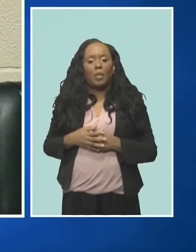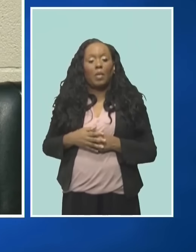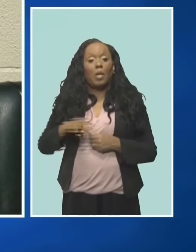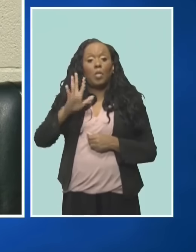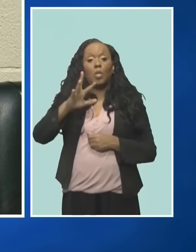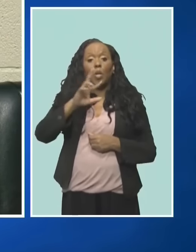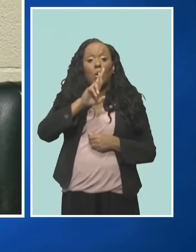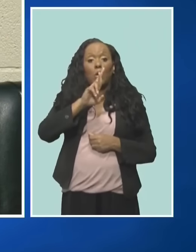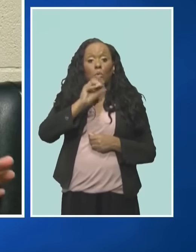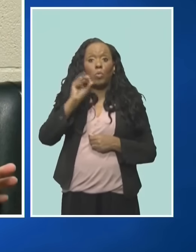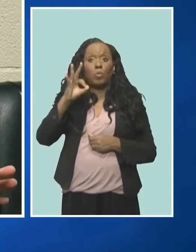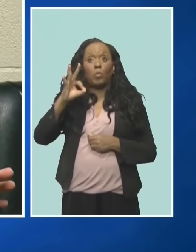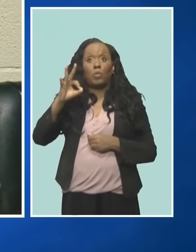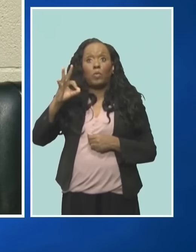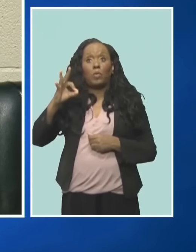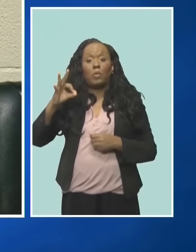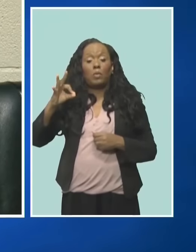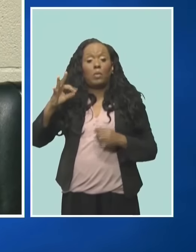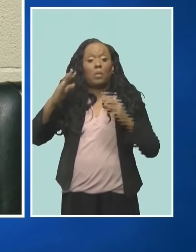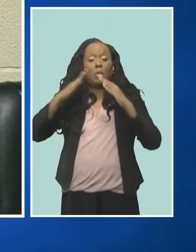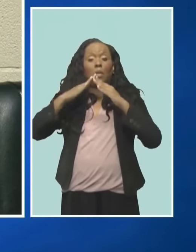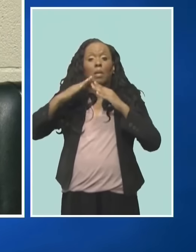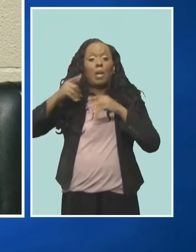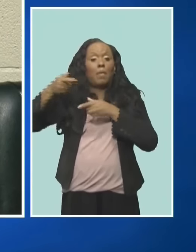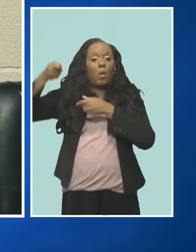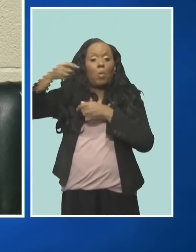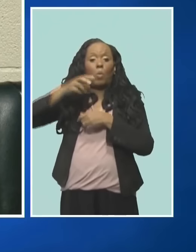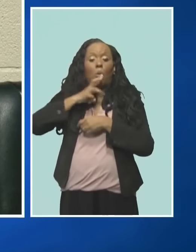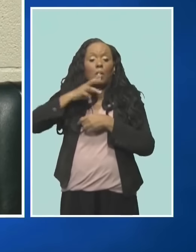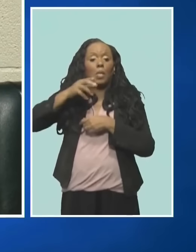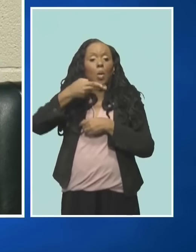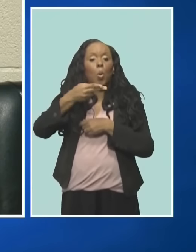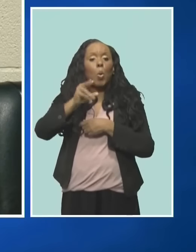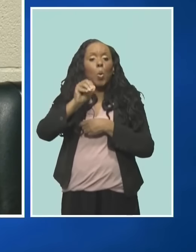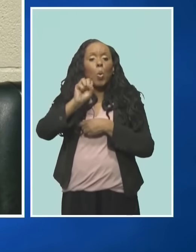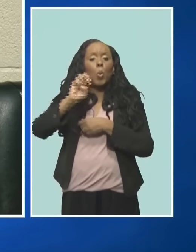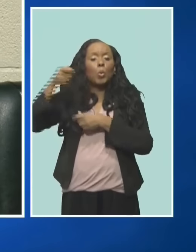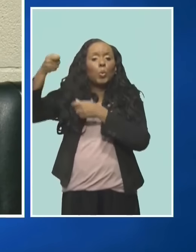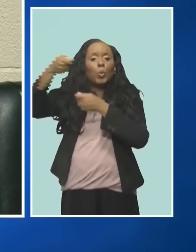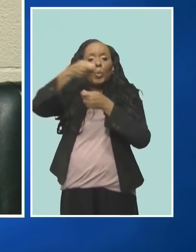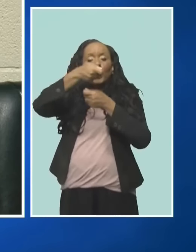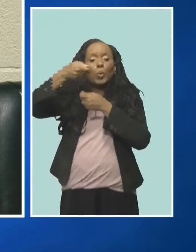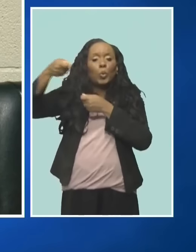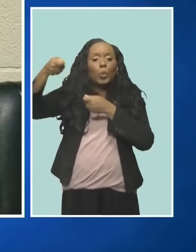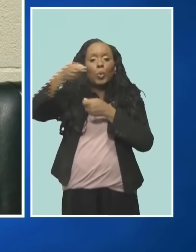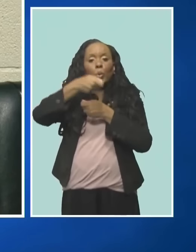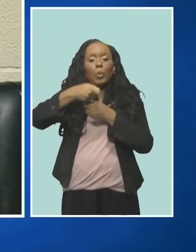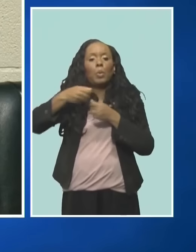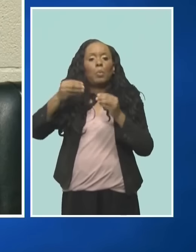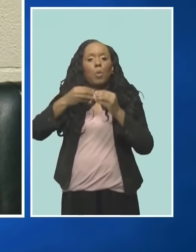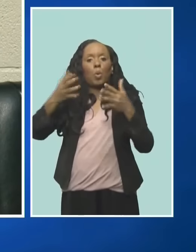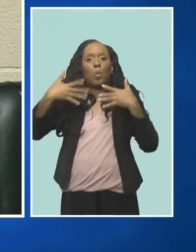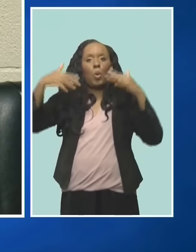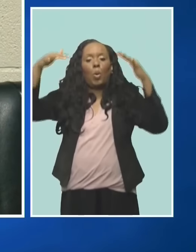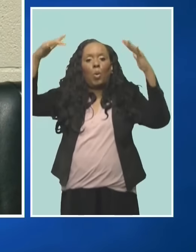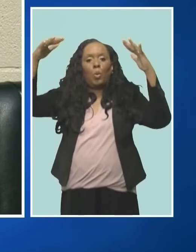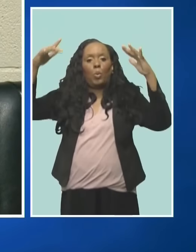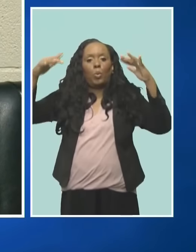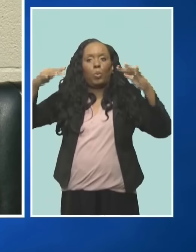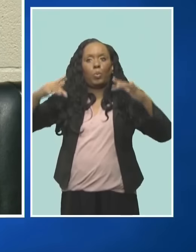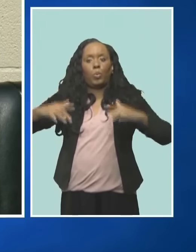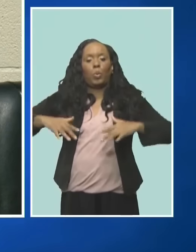at midday, just a cool galvanized roof down. That retains a lot of heat and it sends the heat through into the chicken